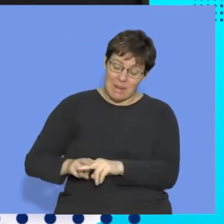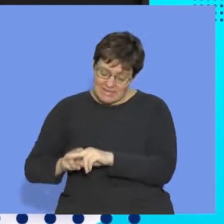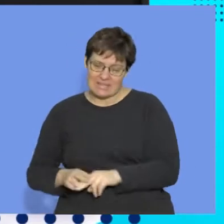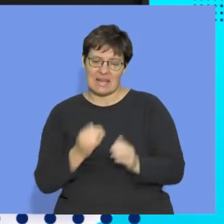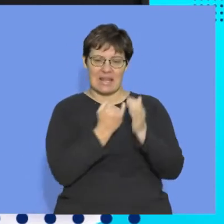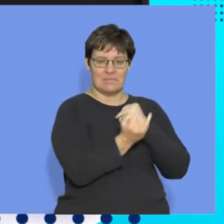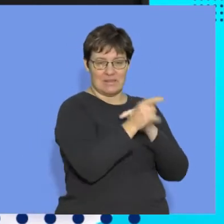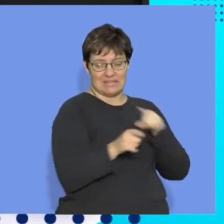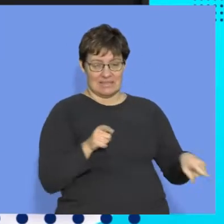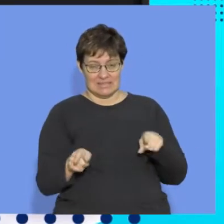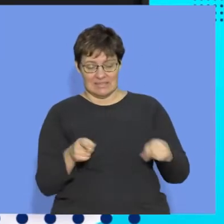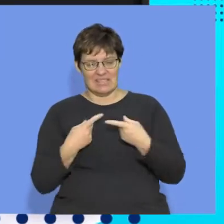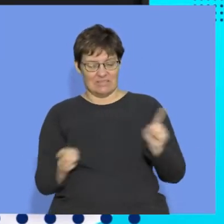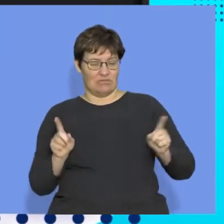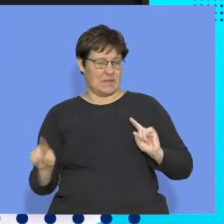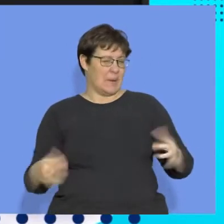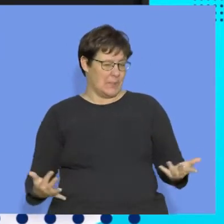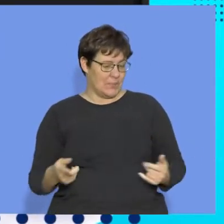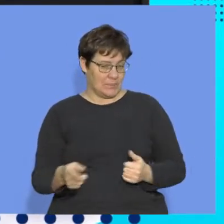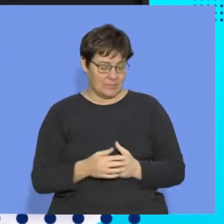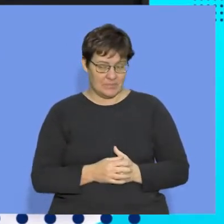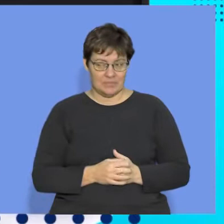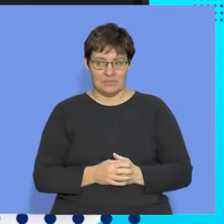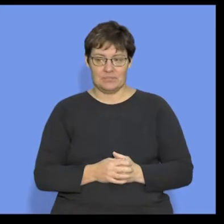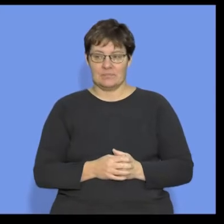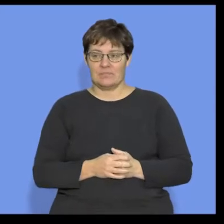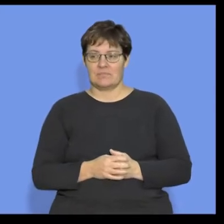and independent events. Okay.